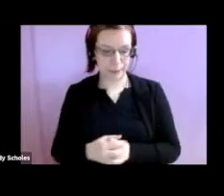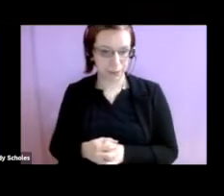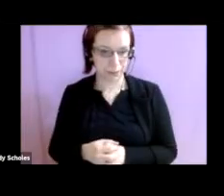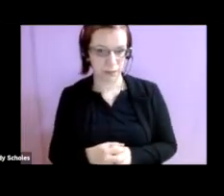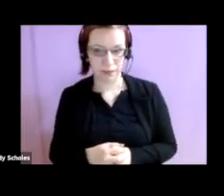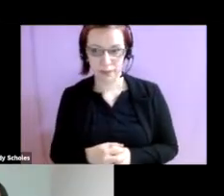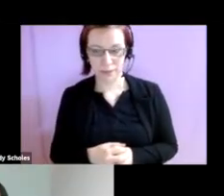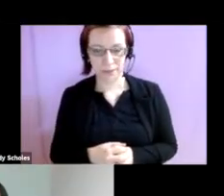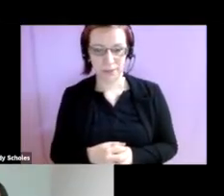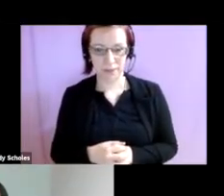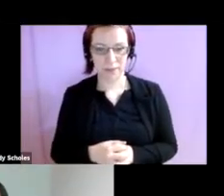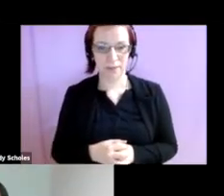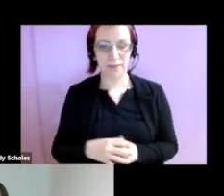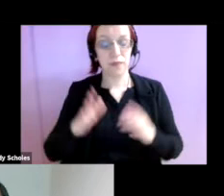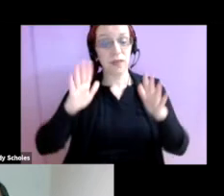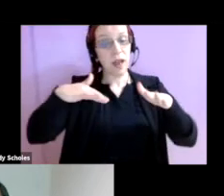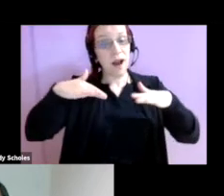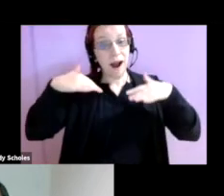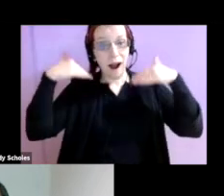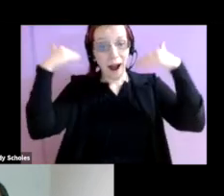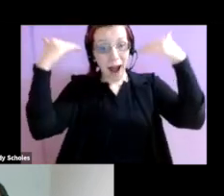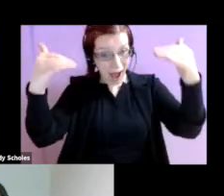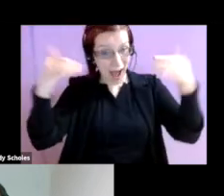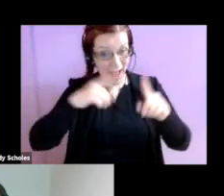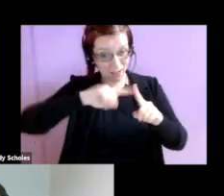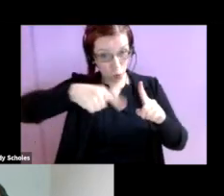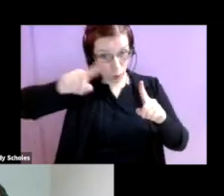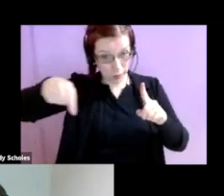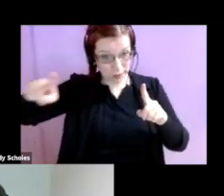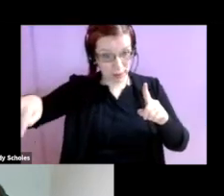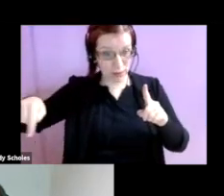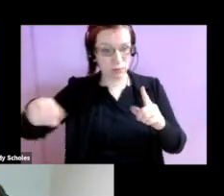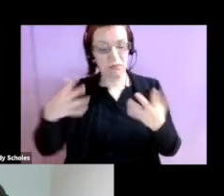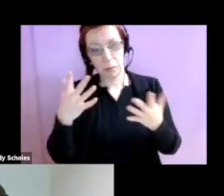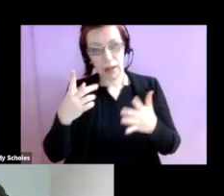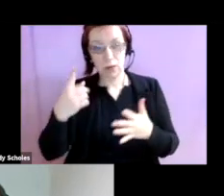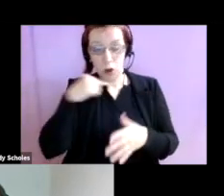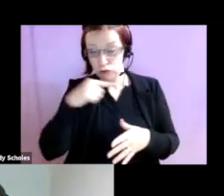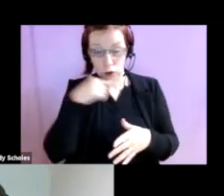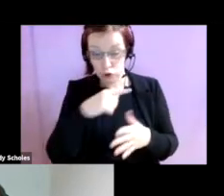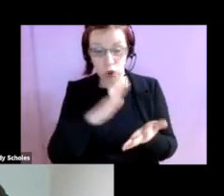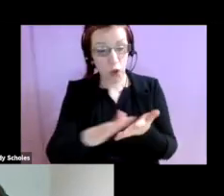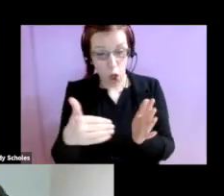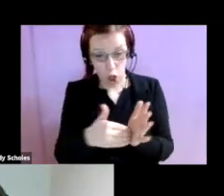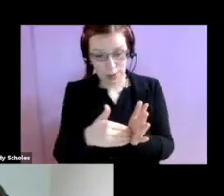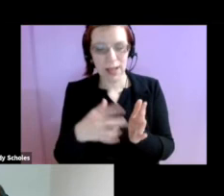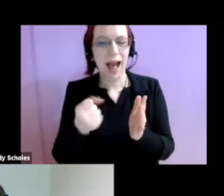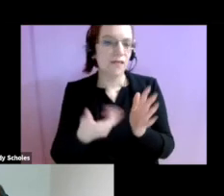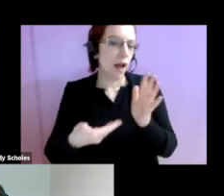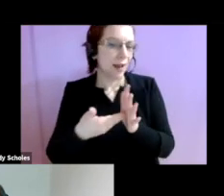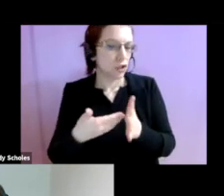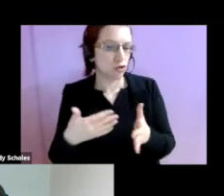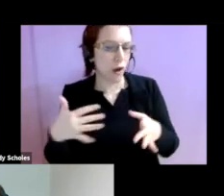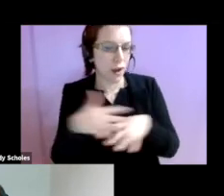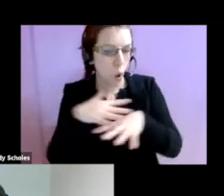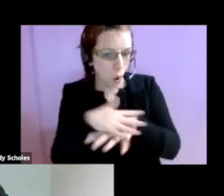At high frequencies this time, up towards the kilohertz end and the hundreds of hertz, there's a different source of noise that